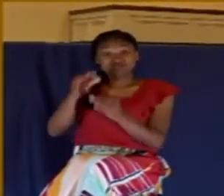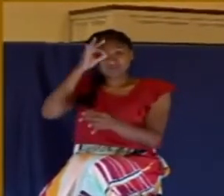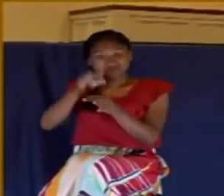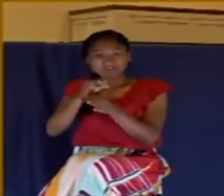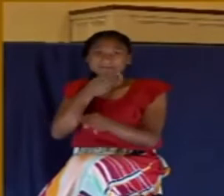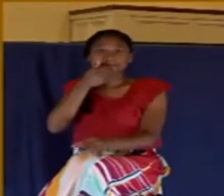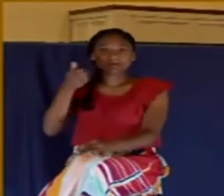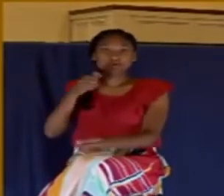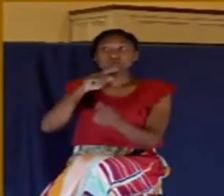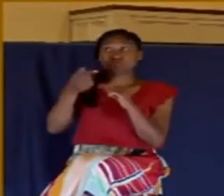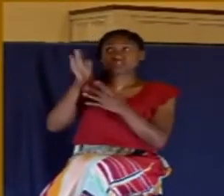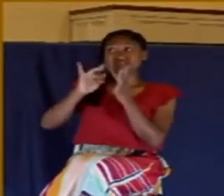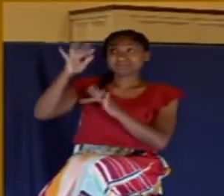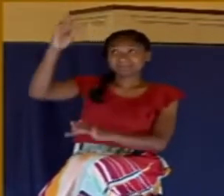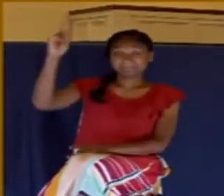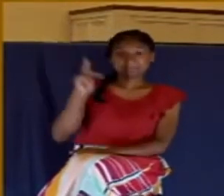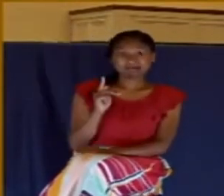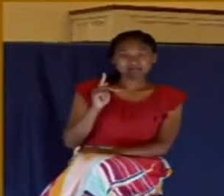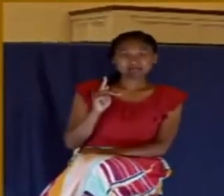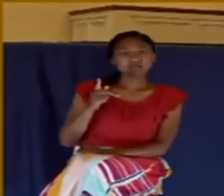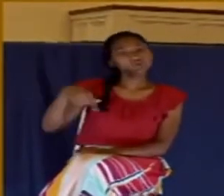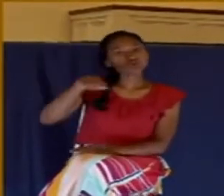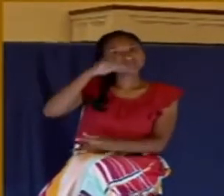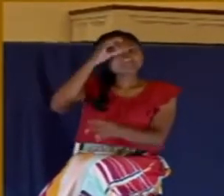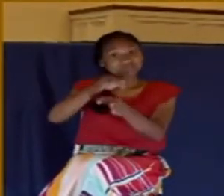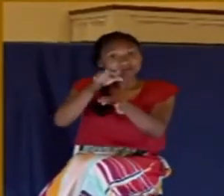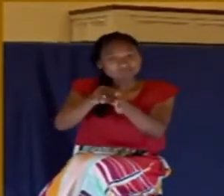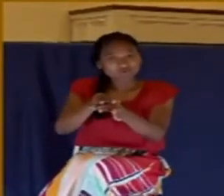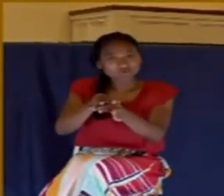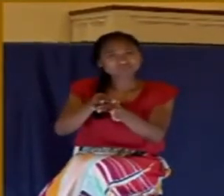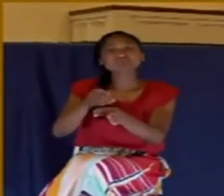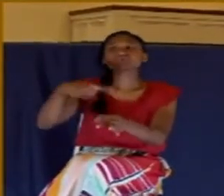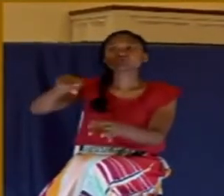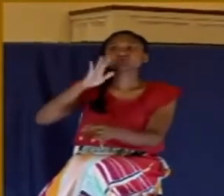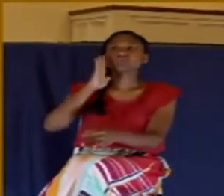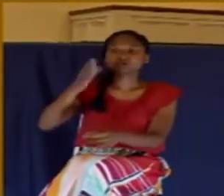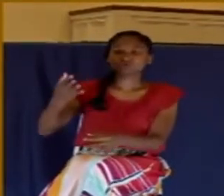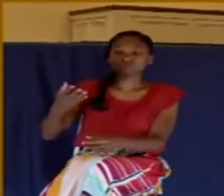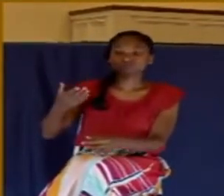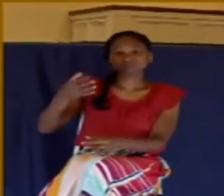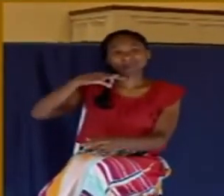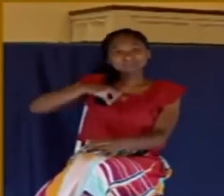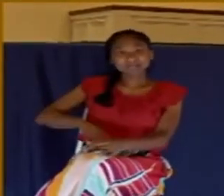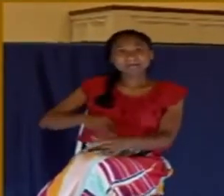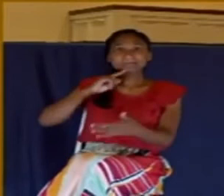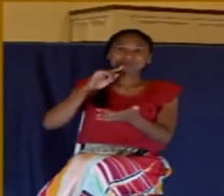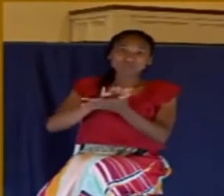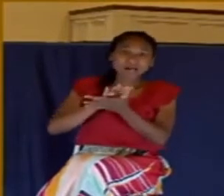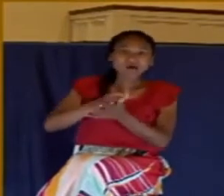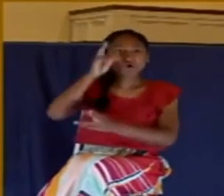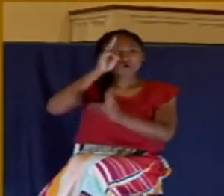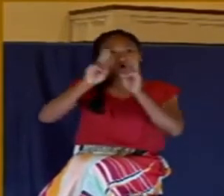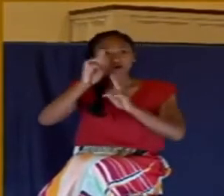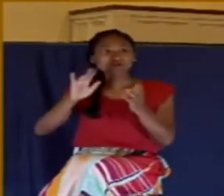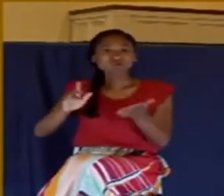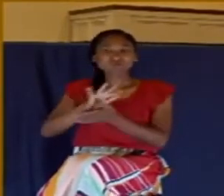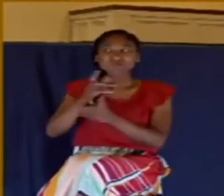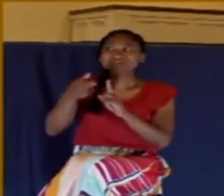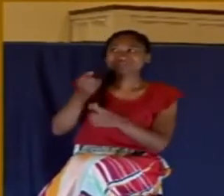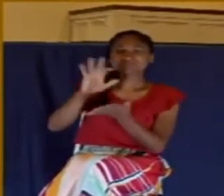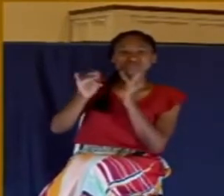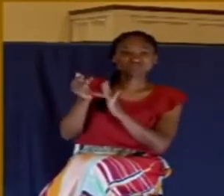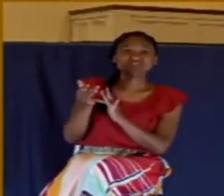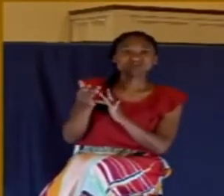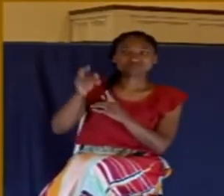faithful, you will receive praise from him and honor from him and glory from him. There's always something in the heart of